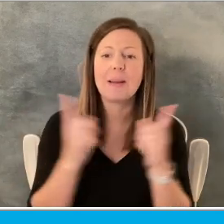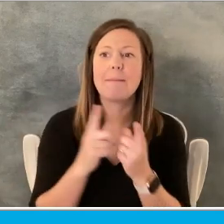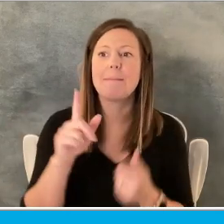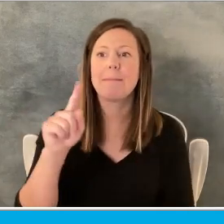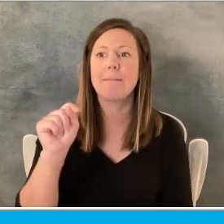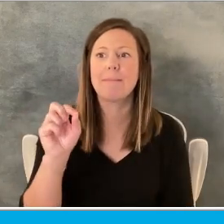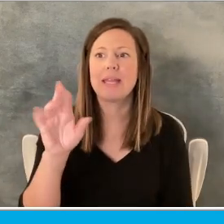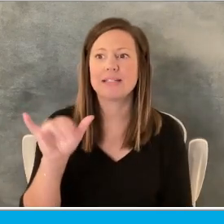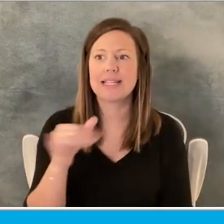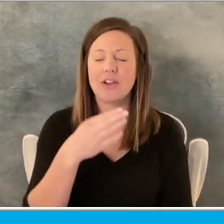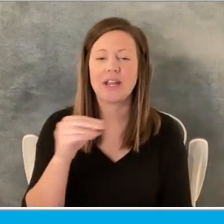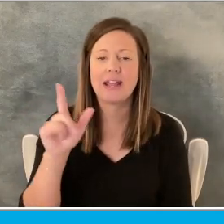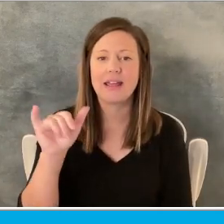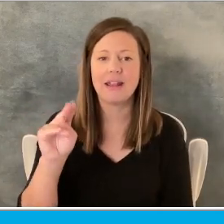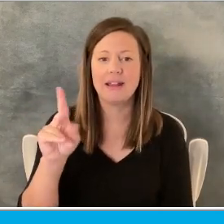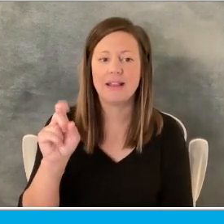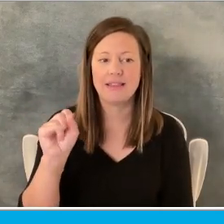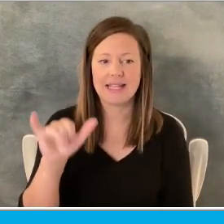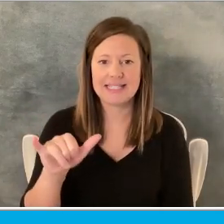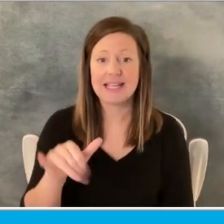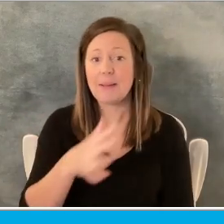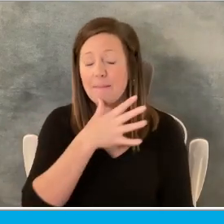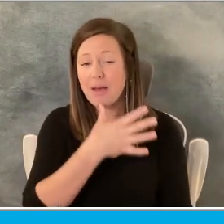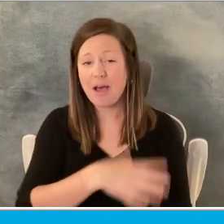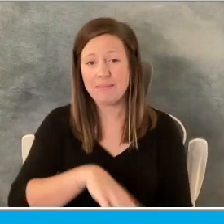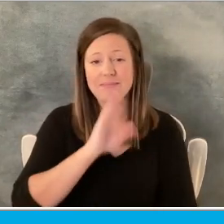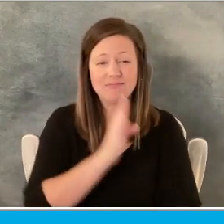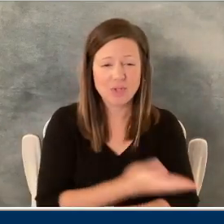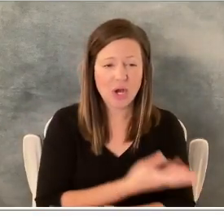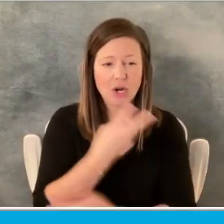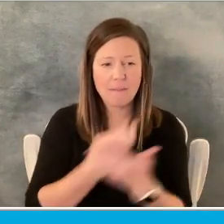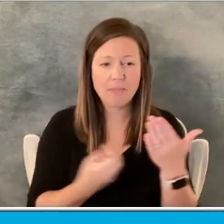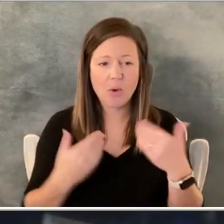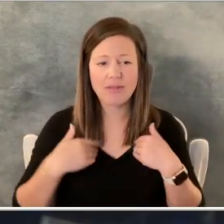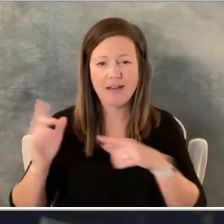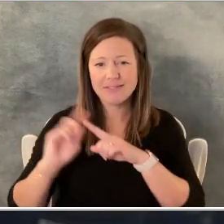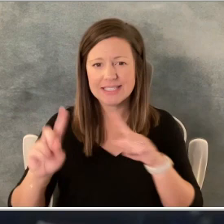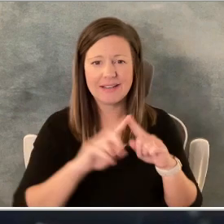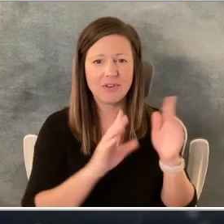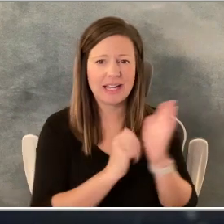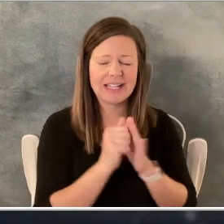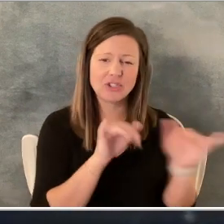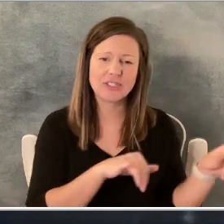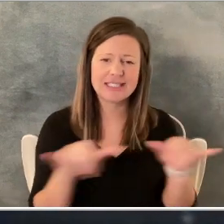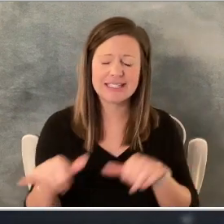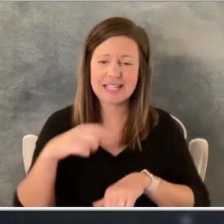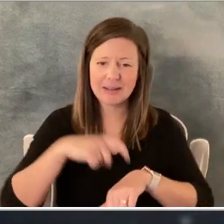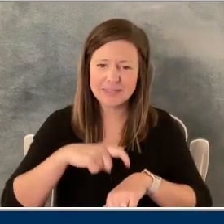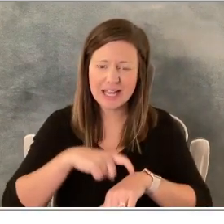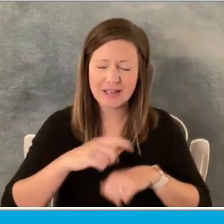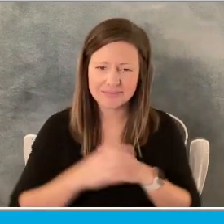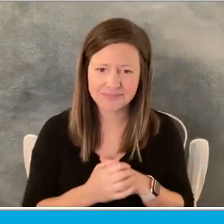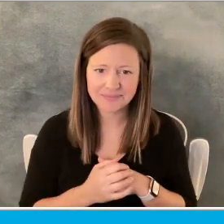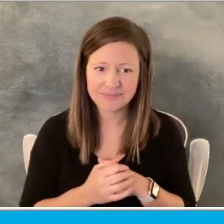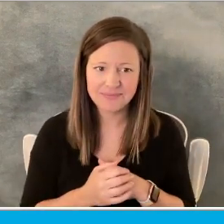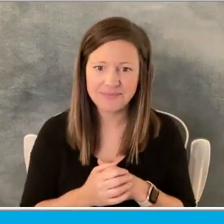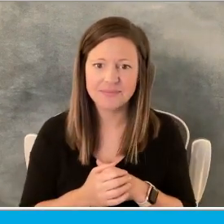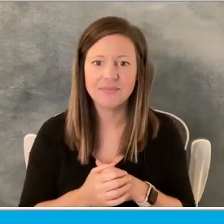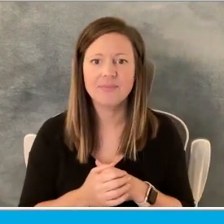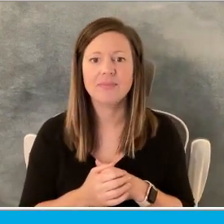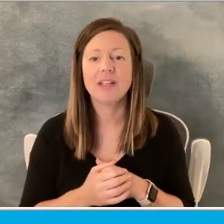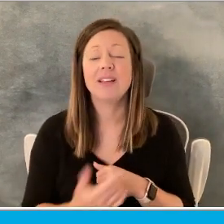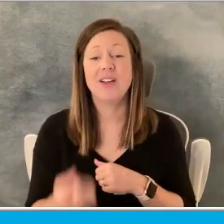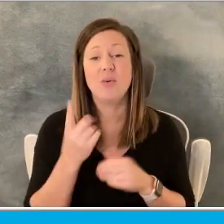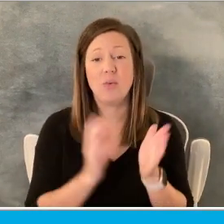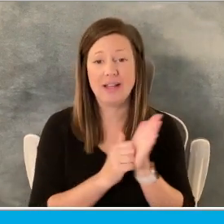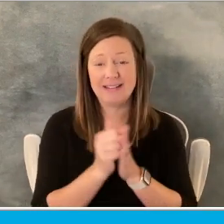Lindsay, mom and daughter fighting different cancers at the same time. I'm Jessica Lovell on the next Morning Medical Update. One cancer